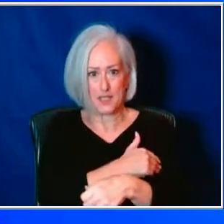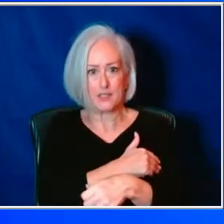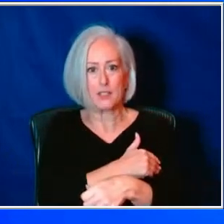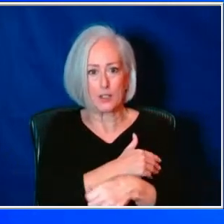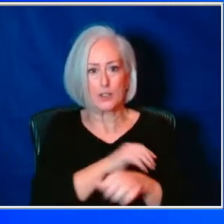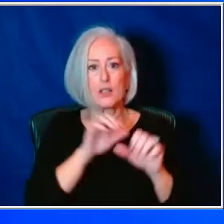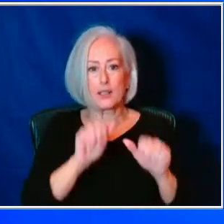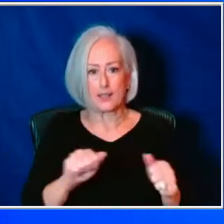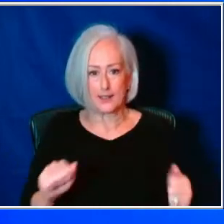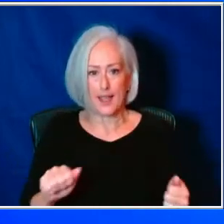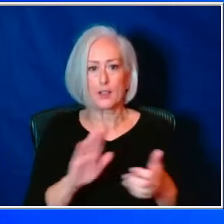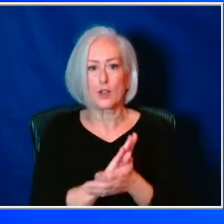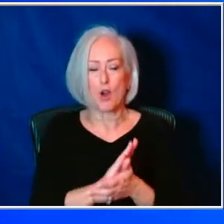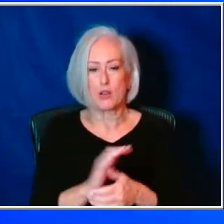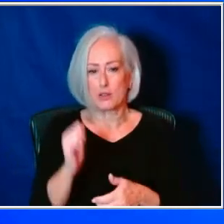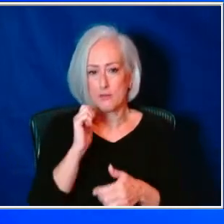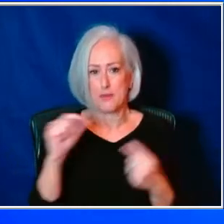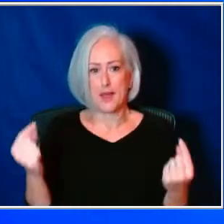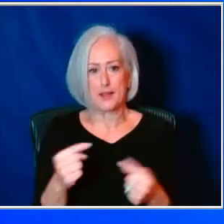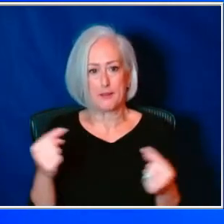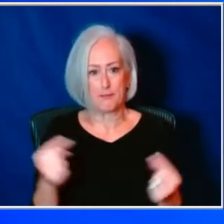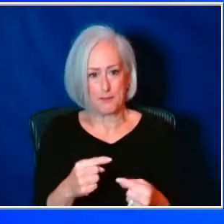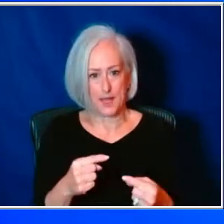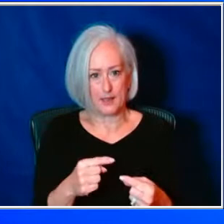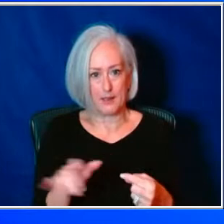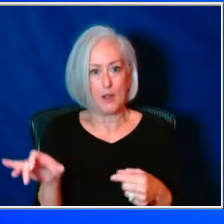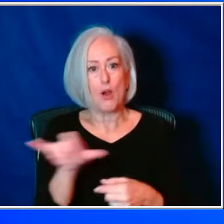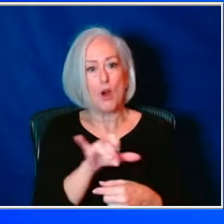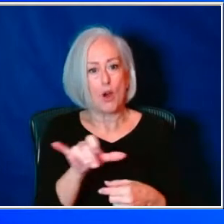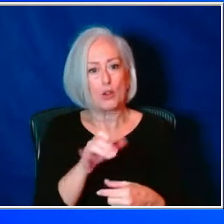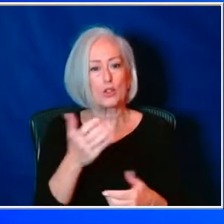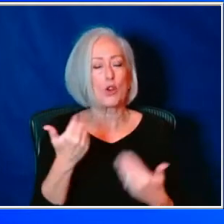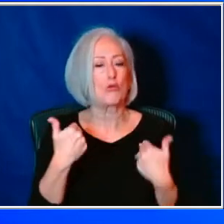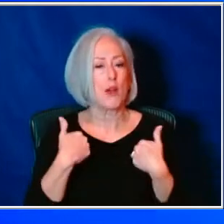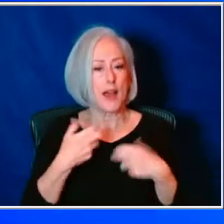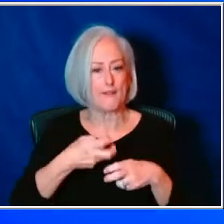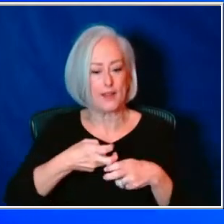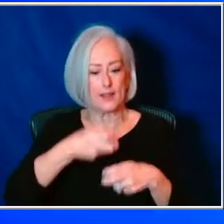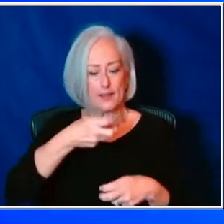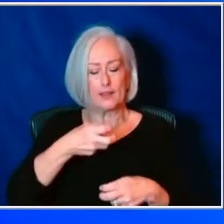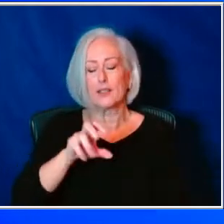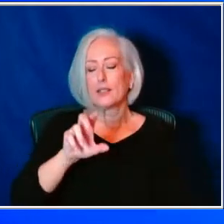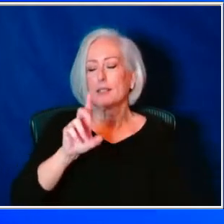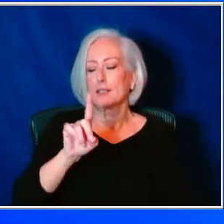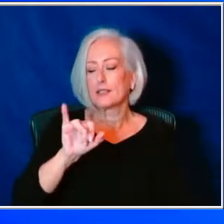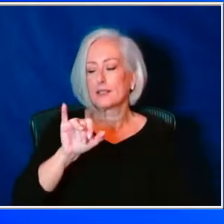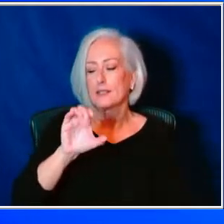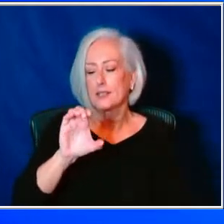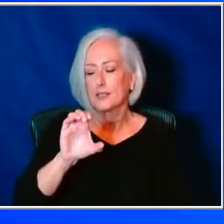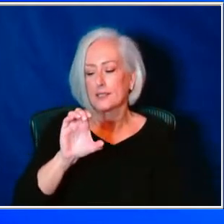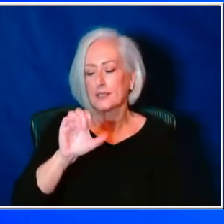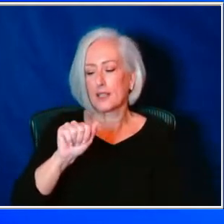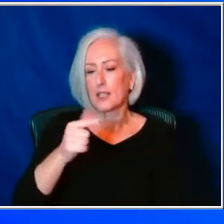folks. Folks can also have something called discogenic back pain. So we all know that there's these cushions in between our